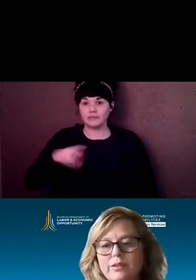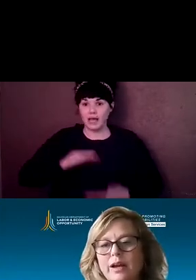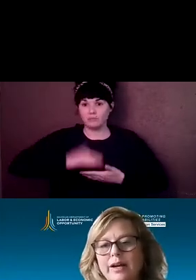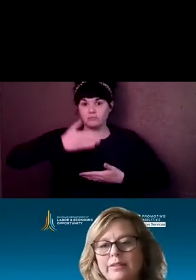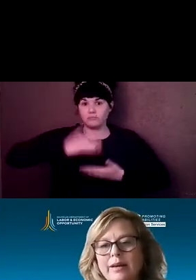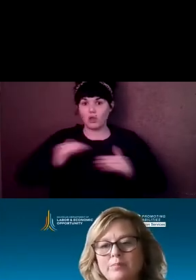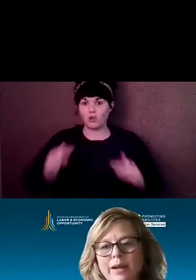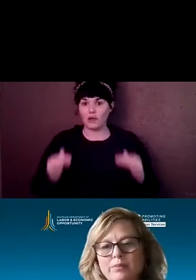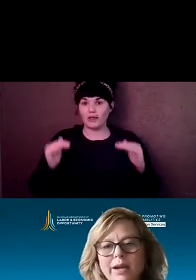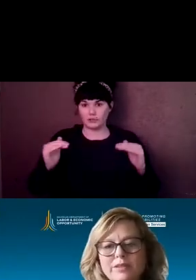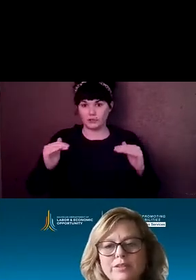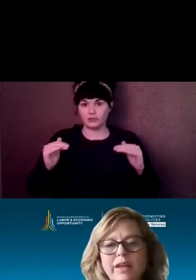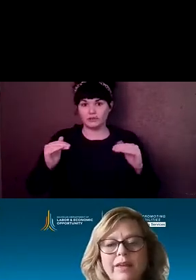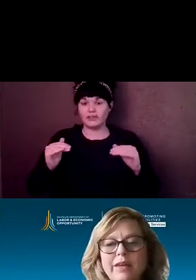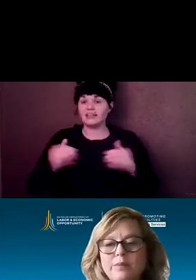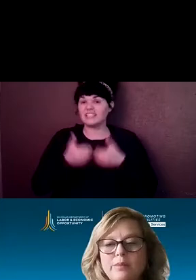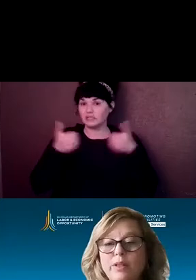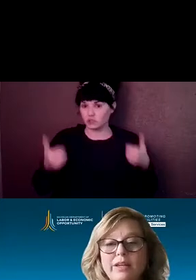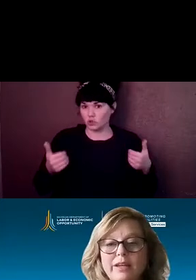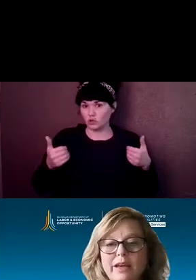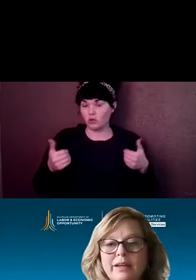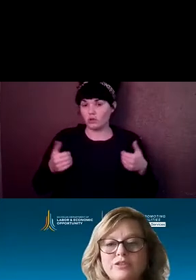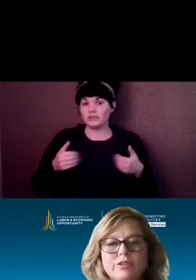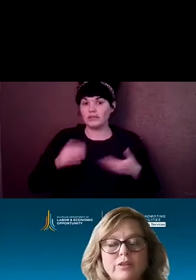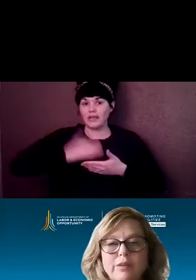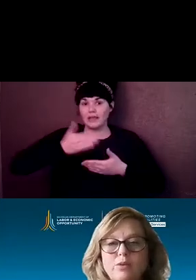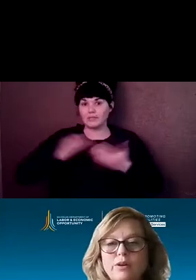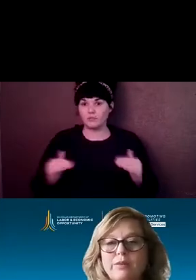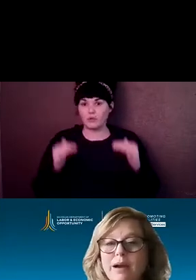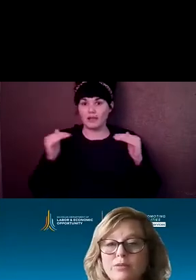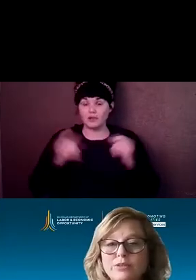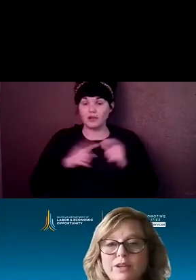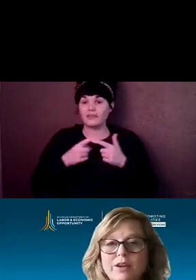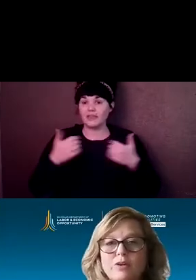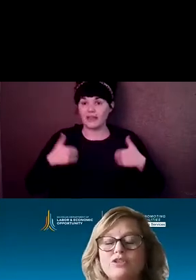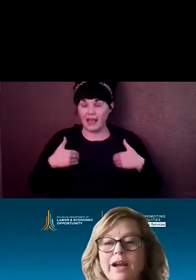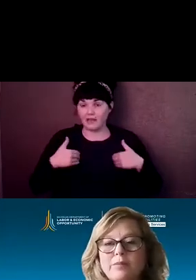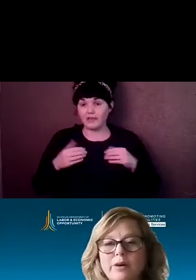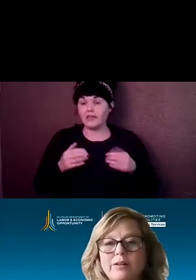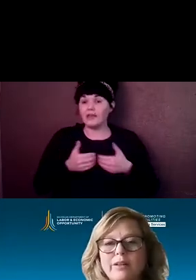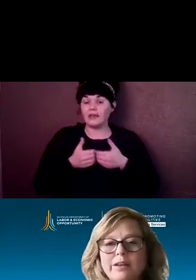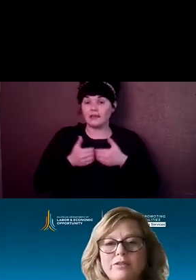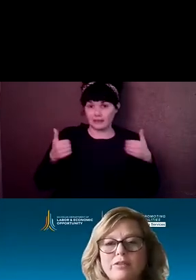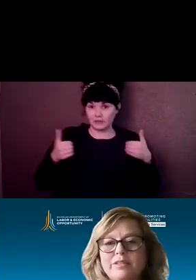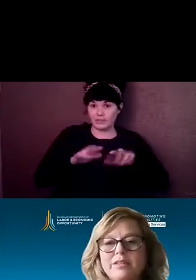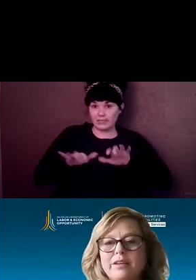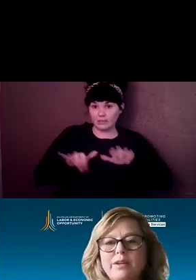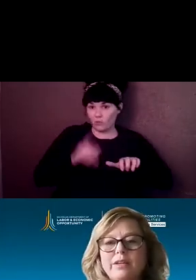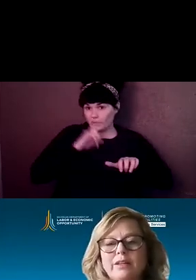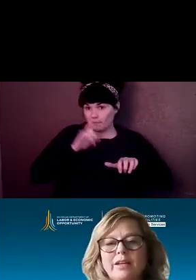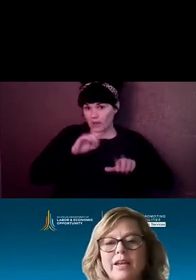external laptop riser, and then plugging in an external keyboard and mouse or trackball. You can